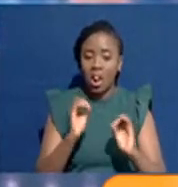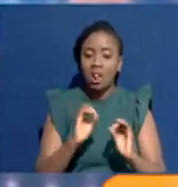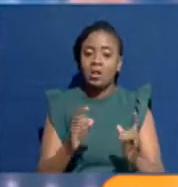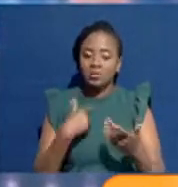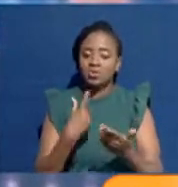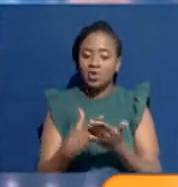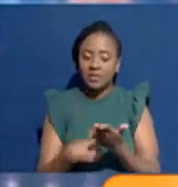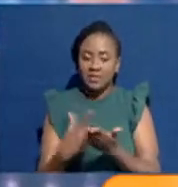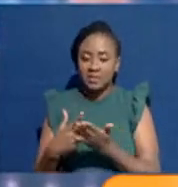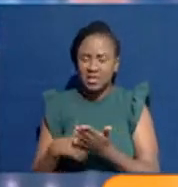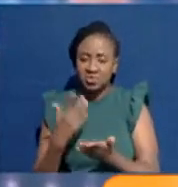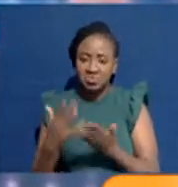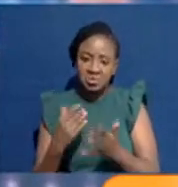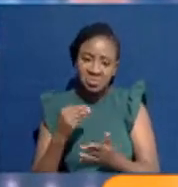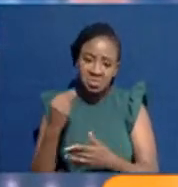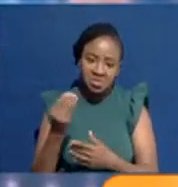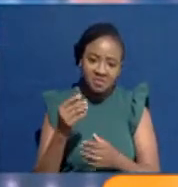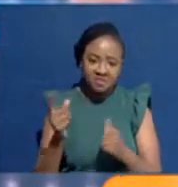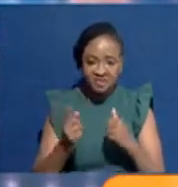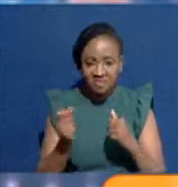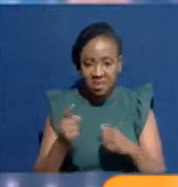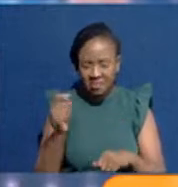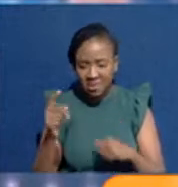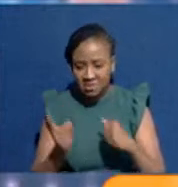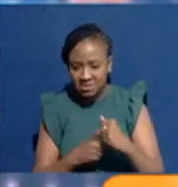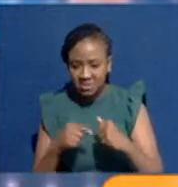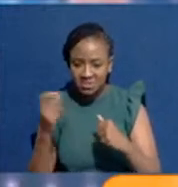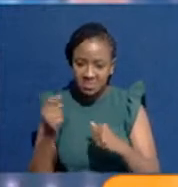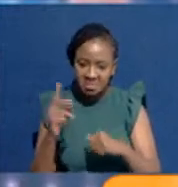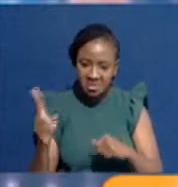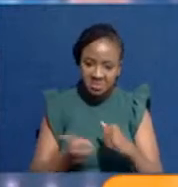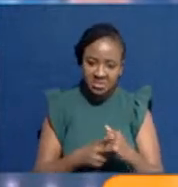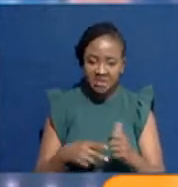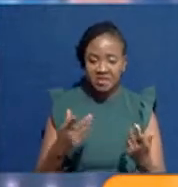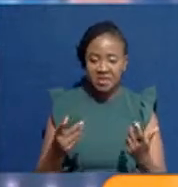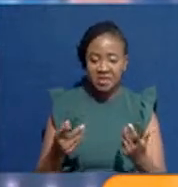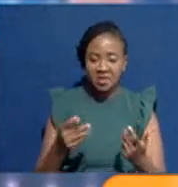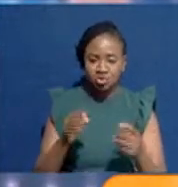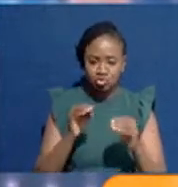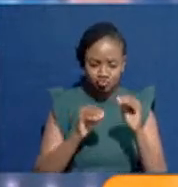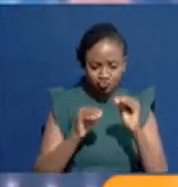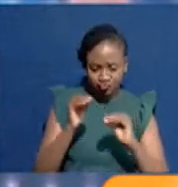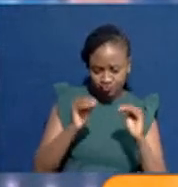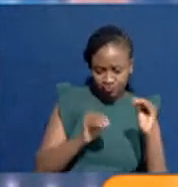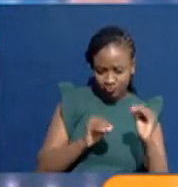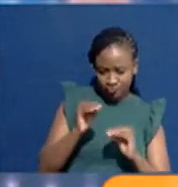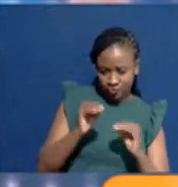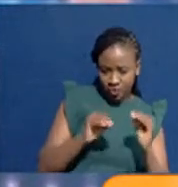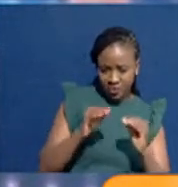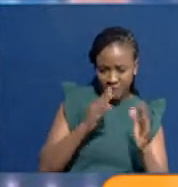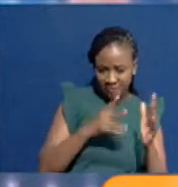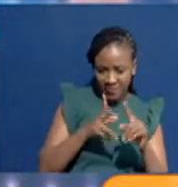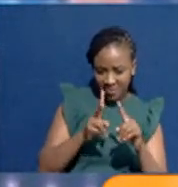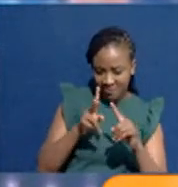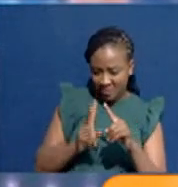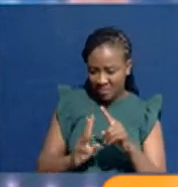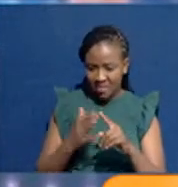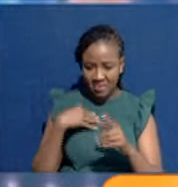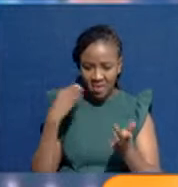are given maybe about 7 or 6 months or 3 months thereabout to restructure yourself, your finances,